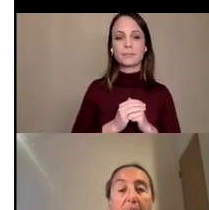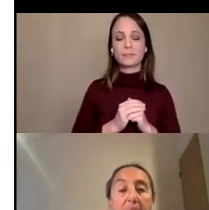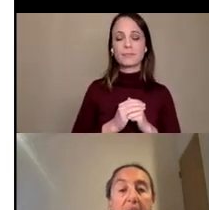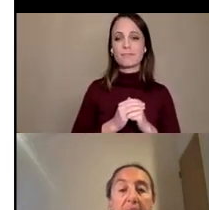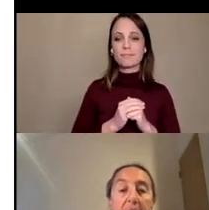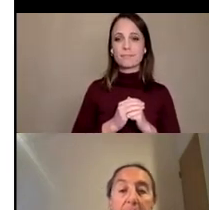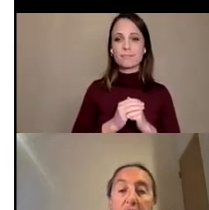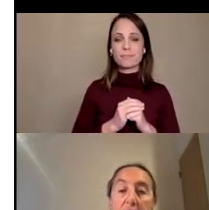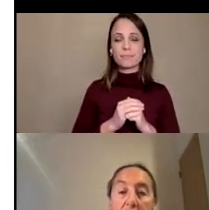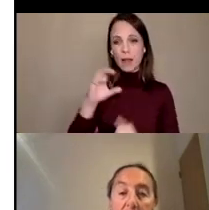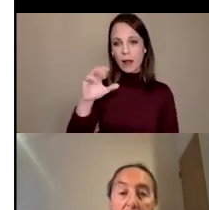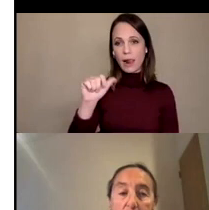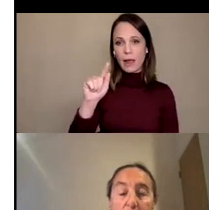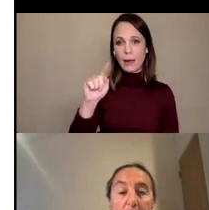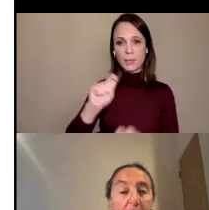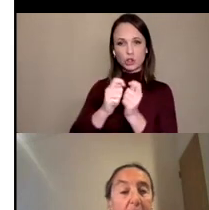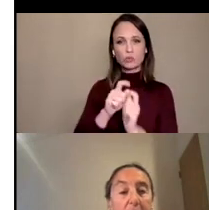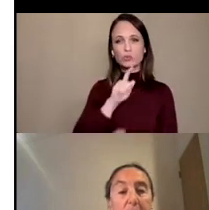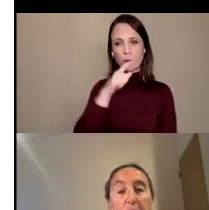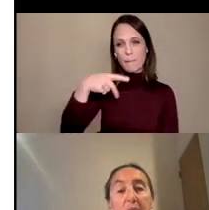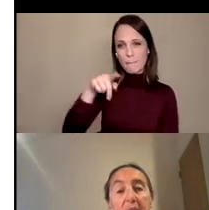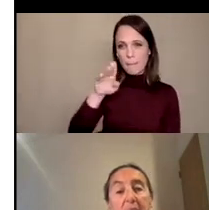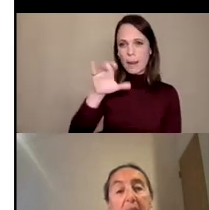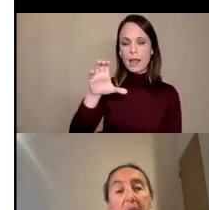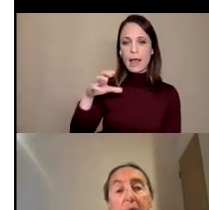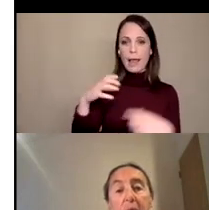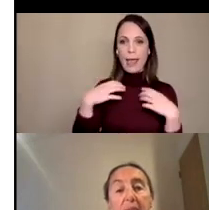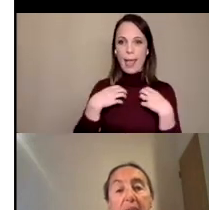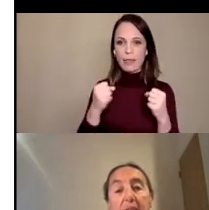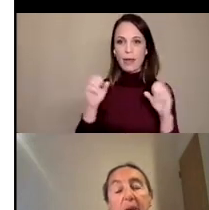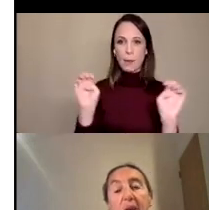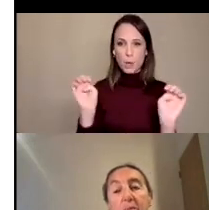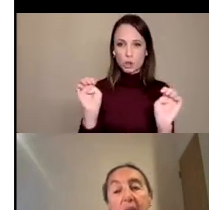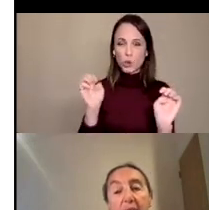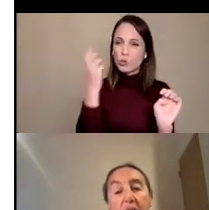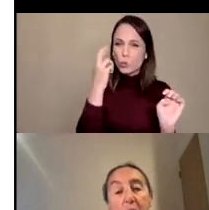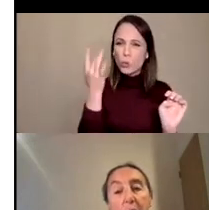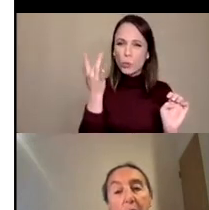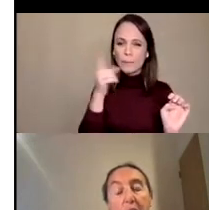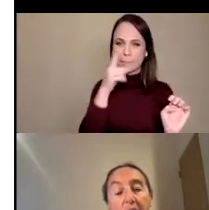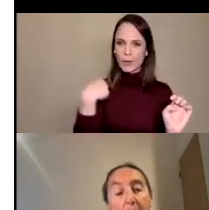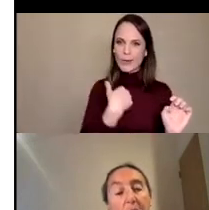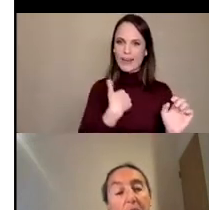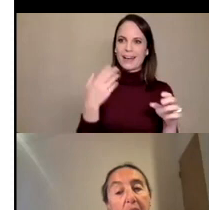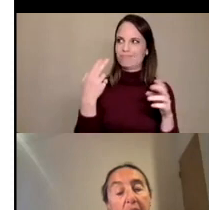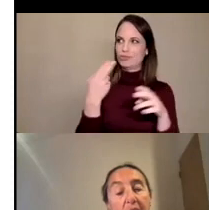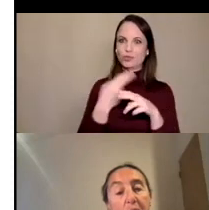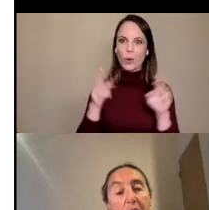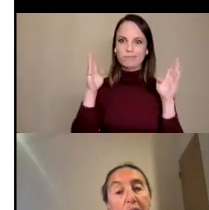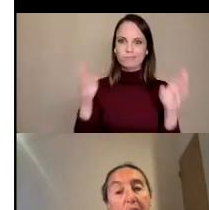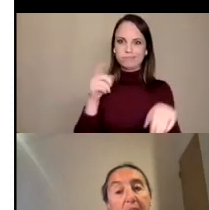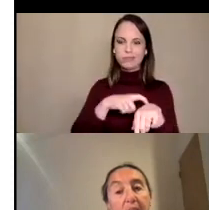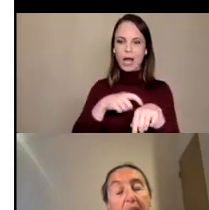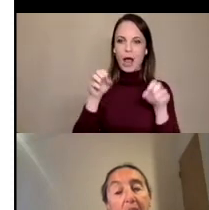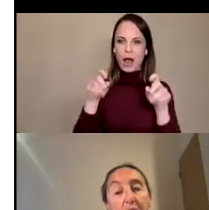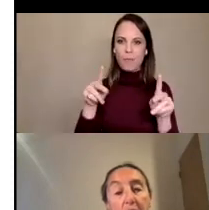So climate change is a true public health emergency, and the reason is because we have a short window of opportunity in which